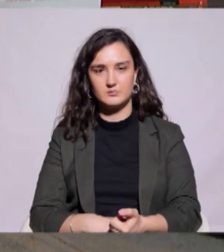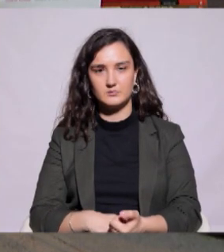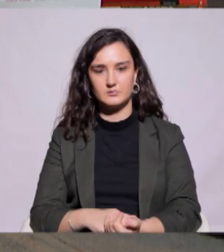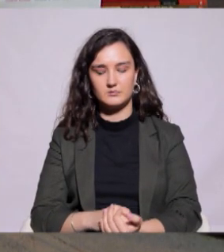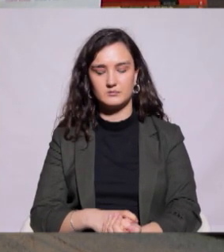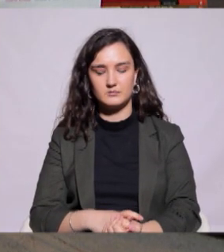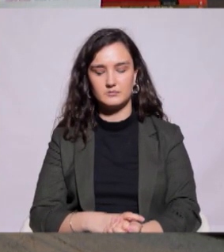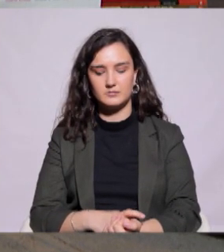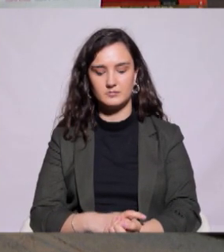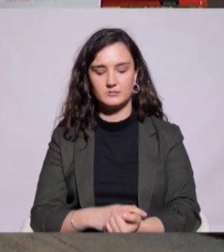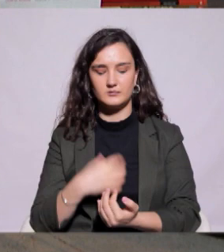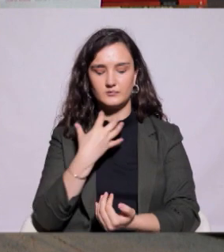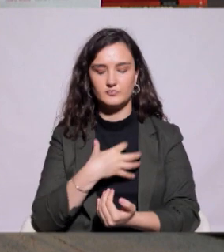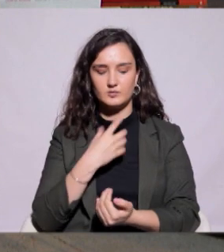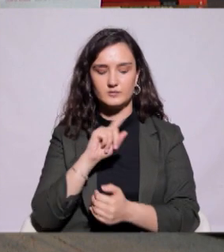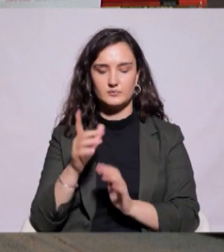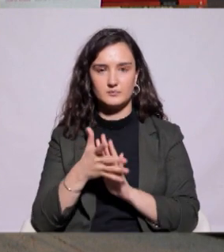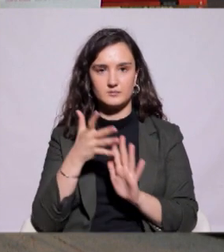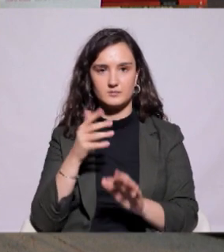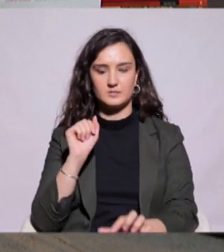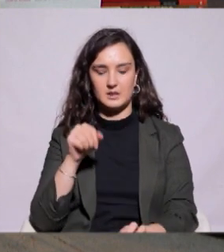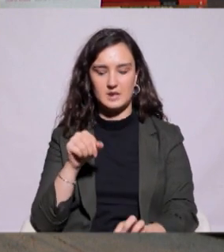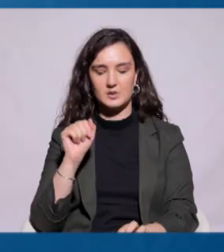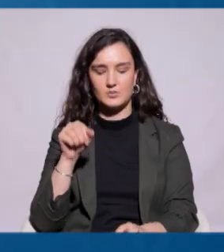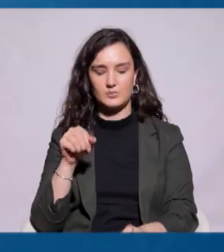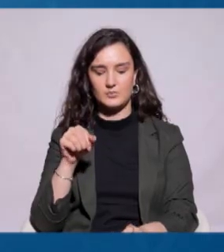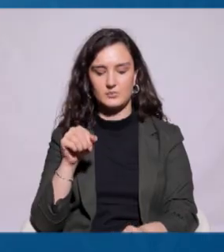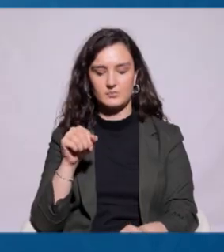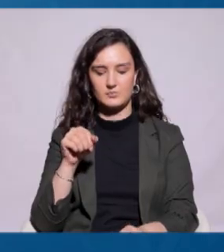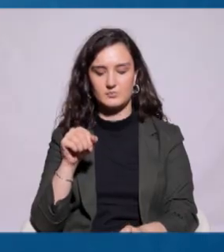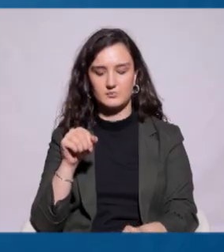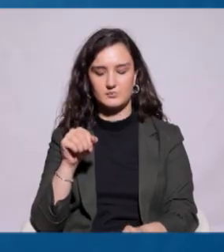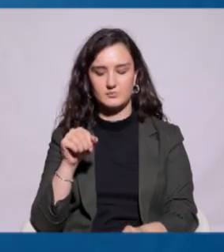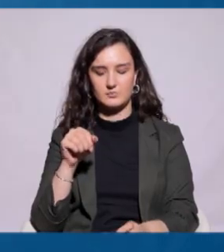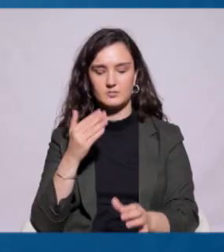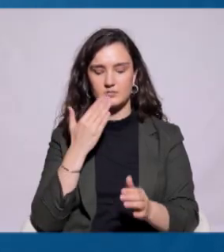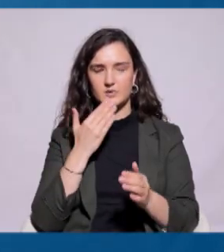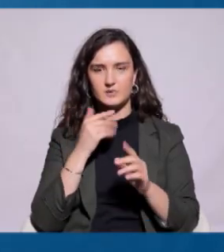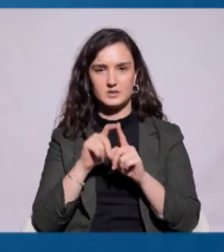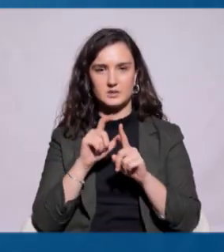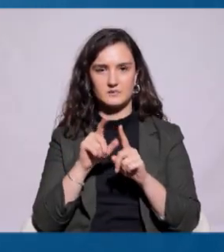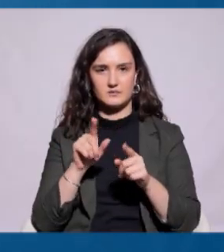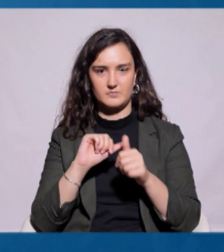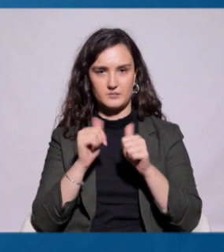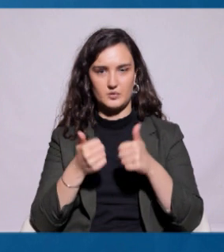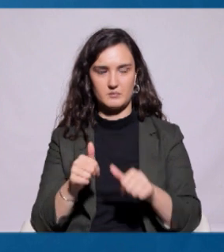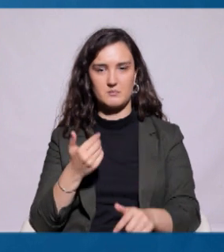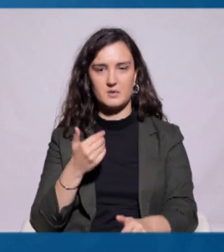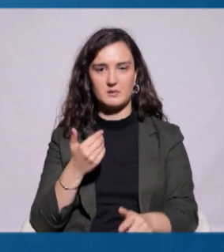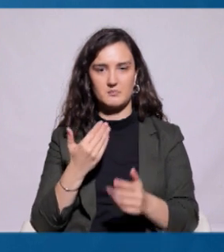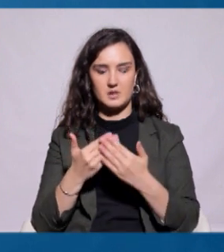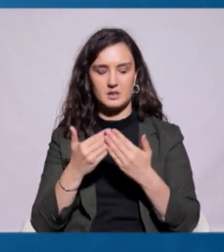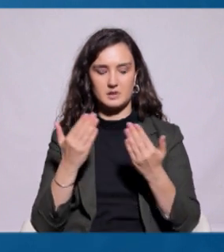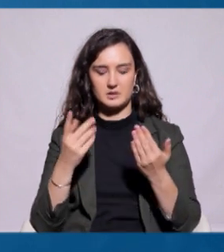It is very important to notice that can and could are followed by simple verb forms. For